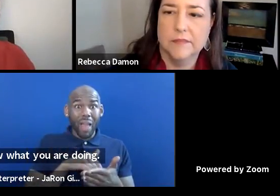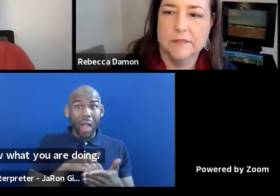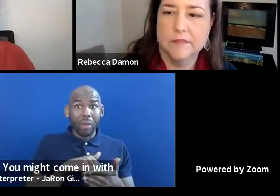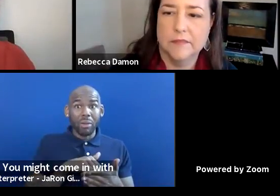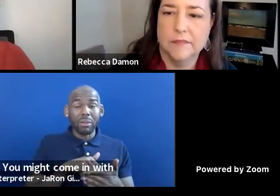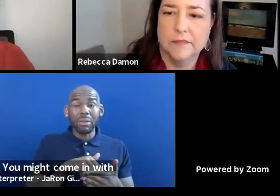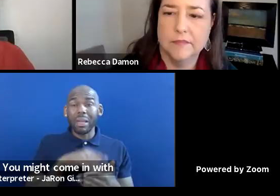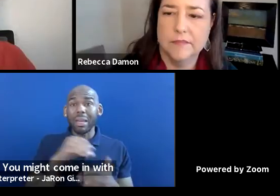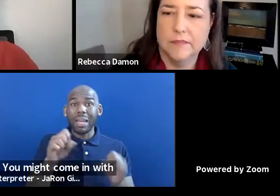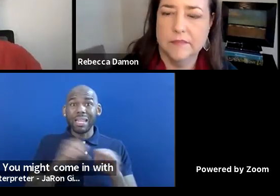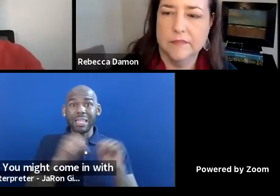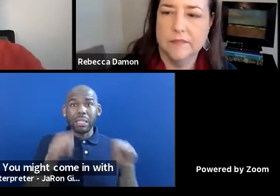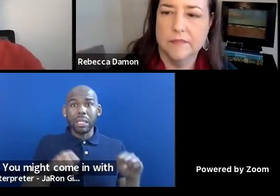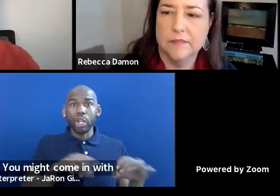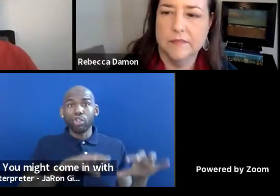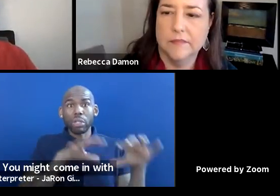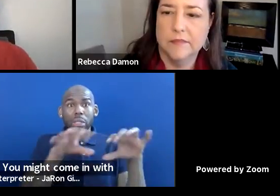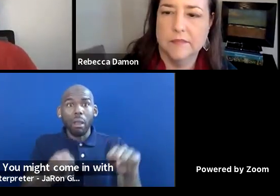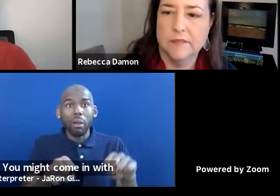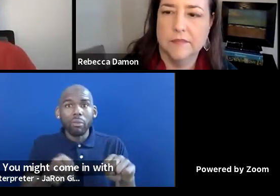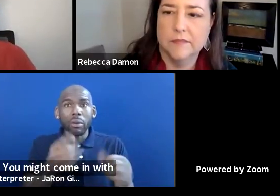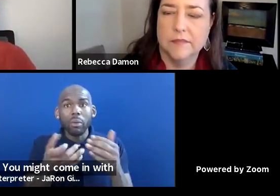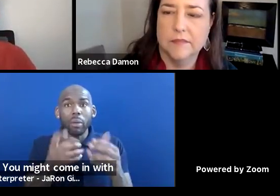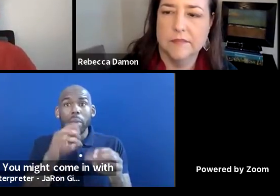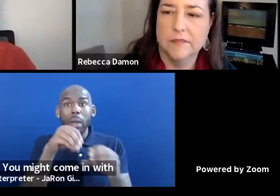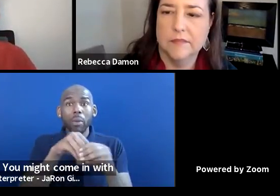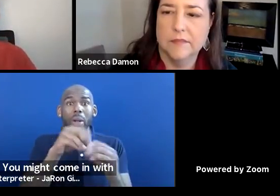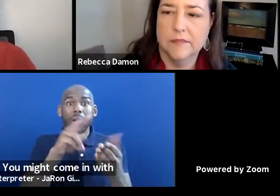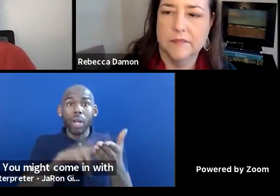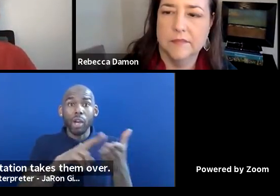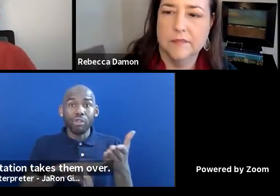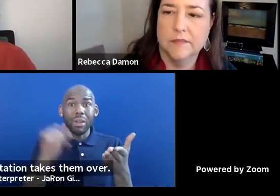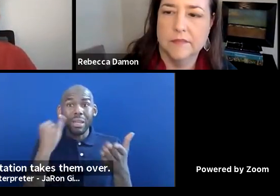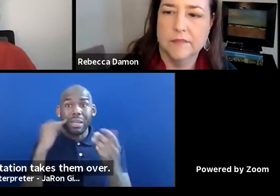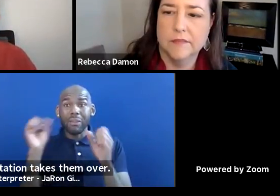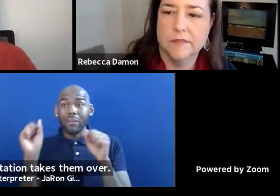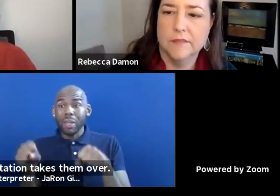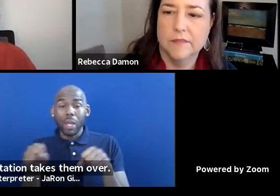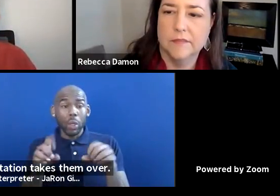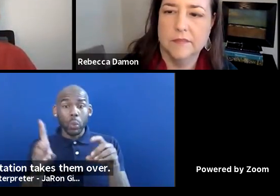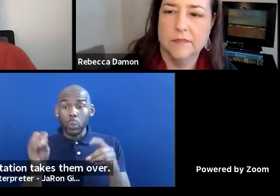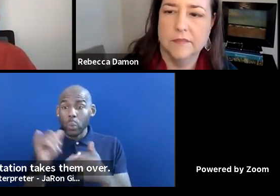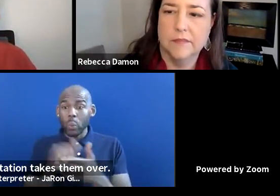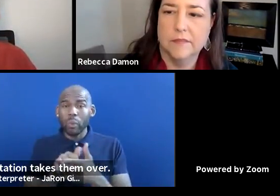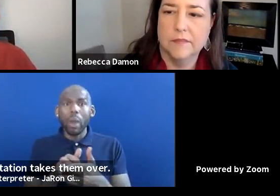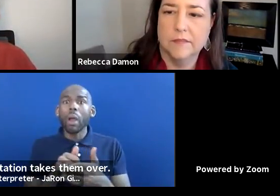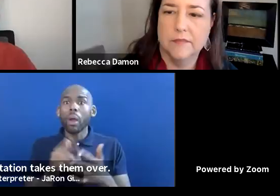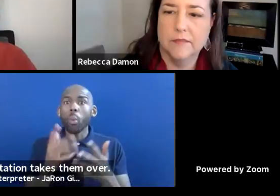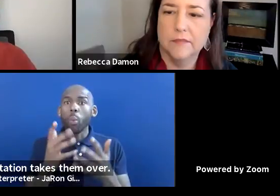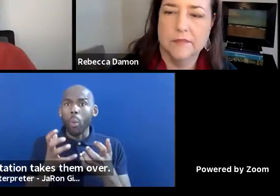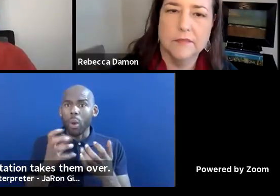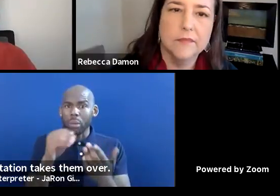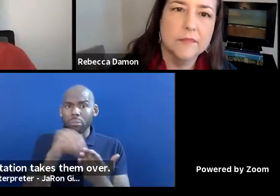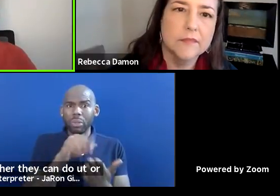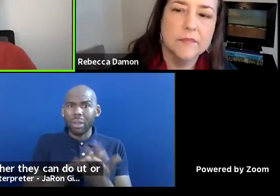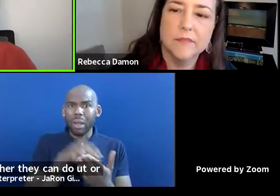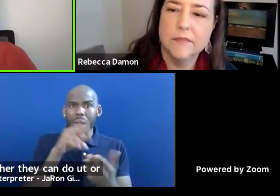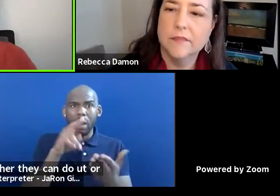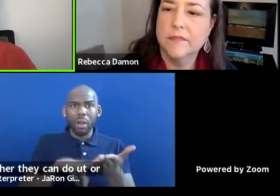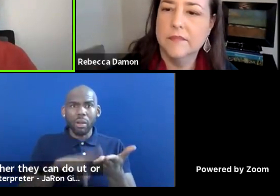them over. We now put in our contracts whether they can do that or not. And we're trying to get that in all of our contracts. It's very important.